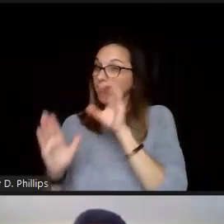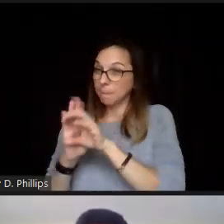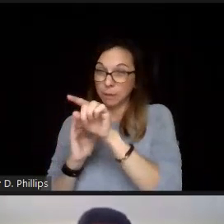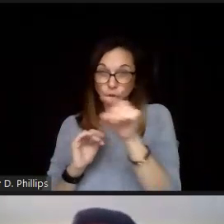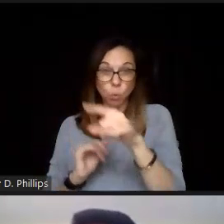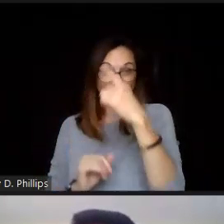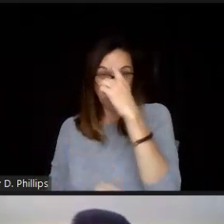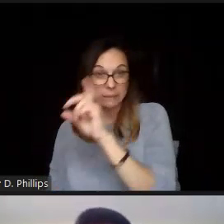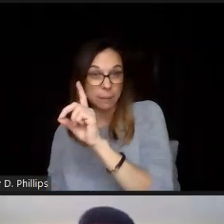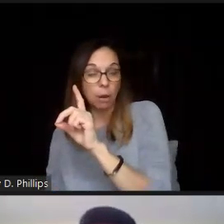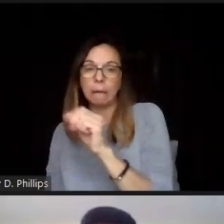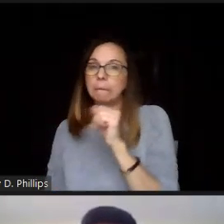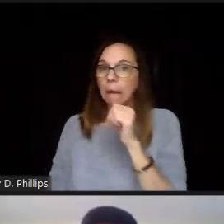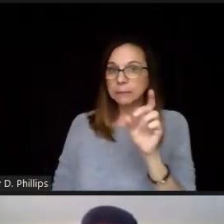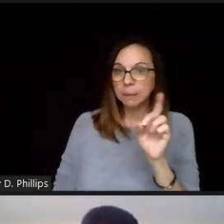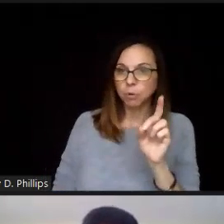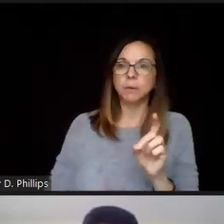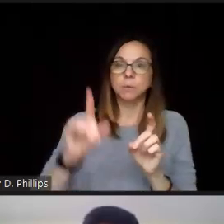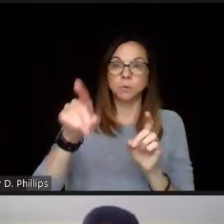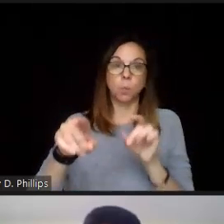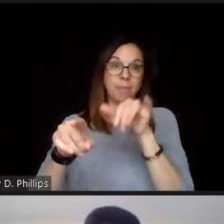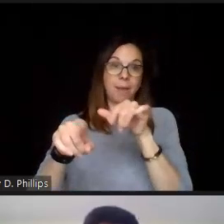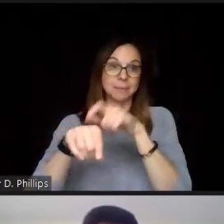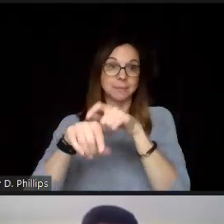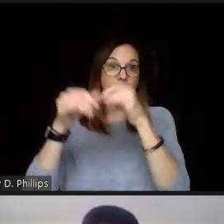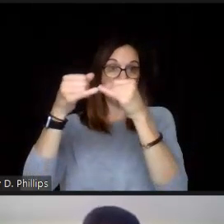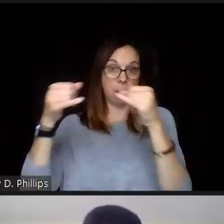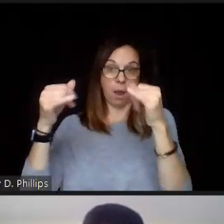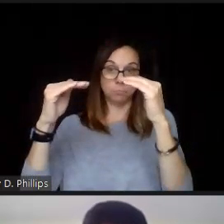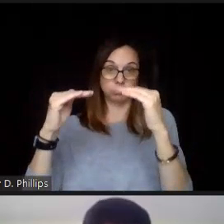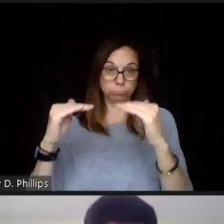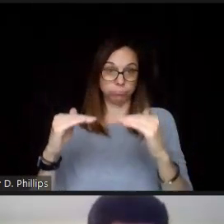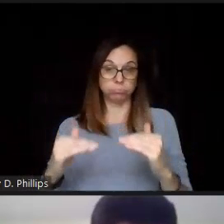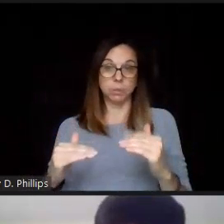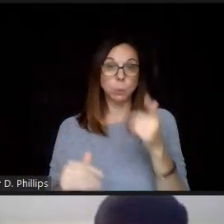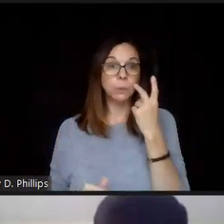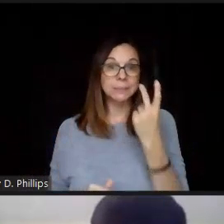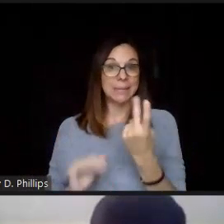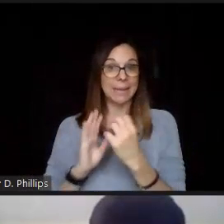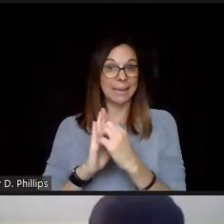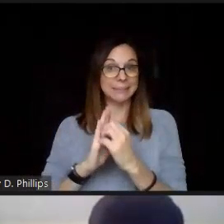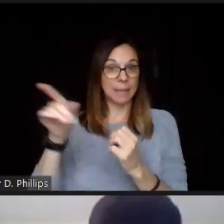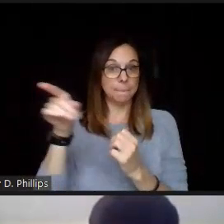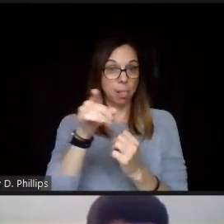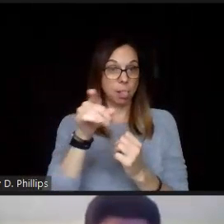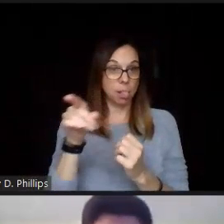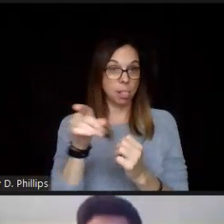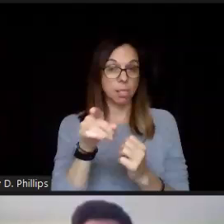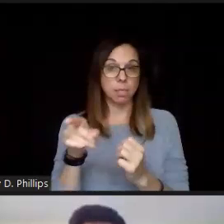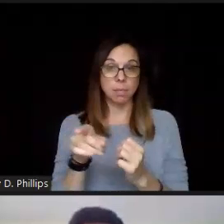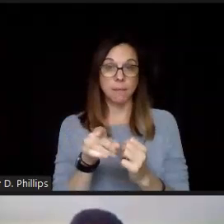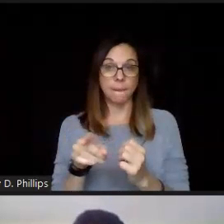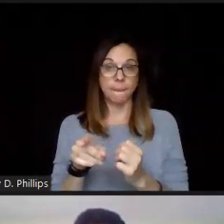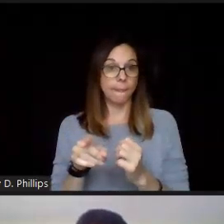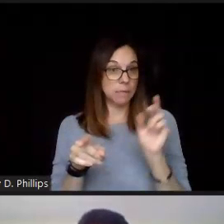examples. Here's the timeline, just to take a look at that. Do we see an example from the timeline